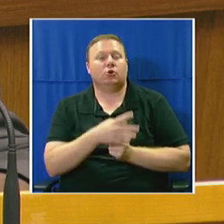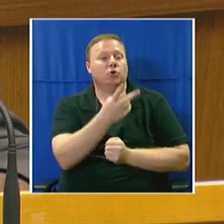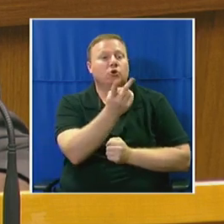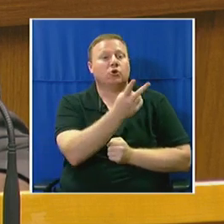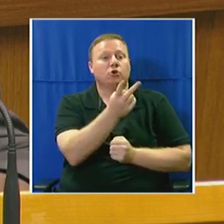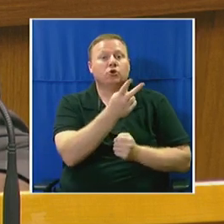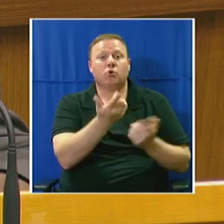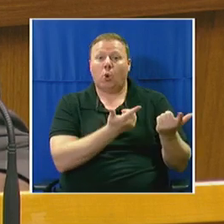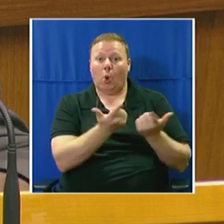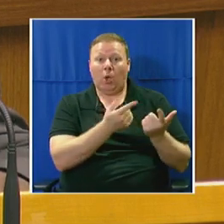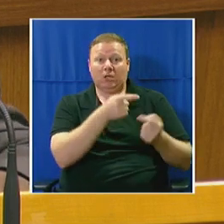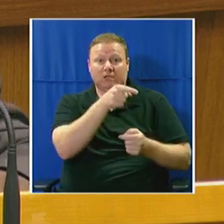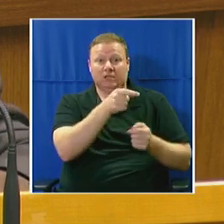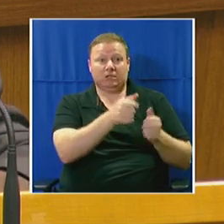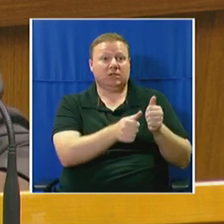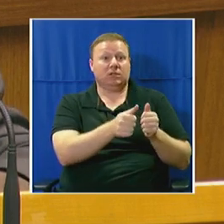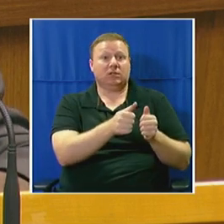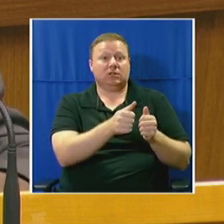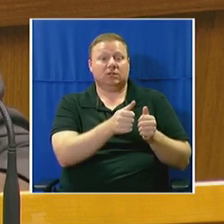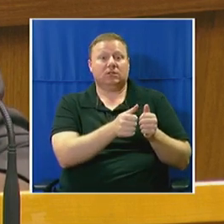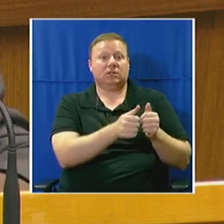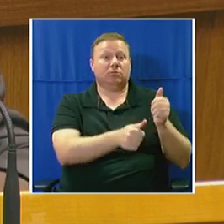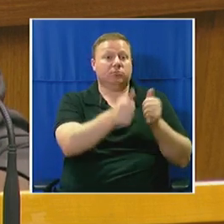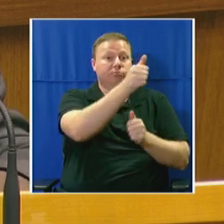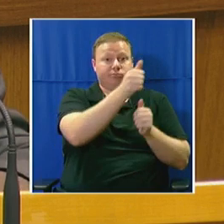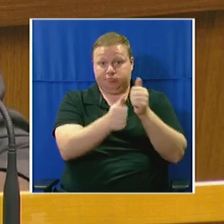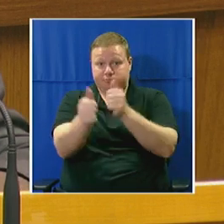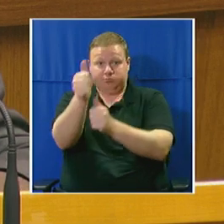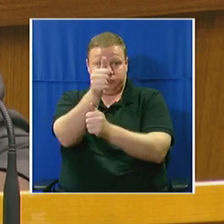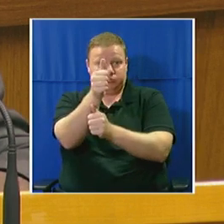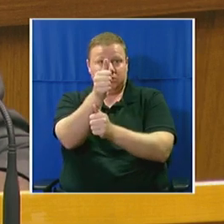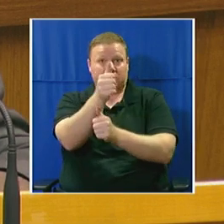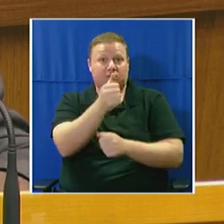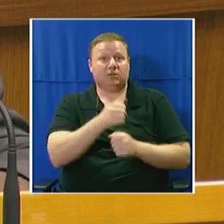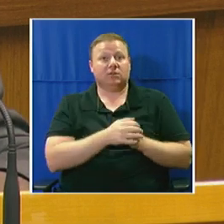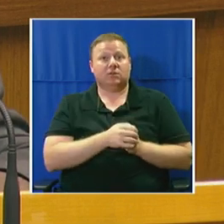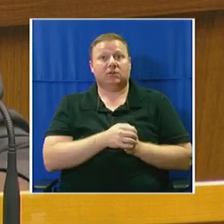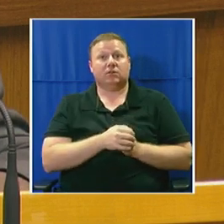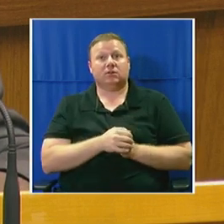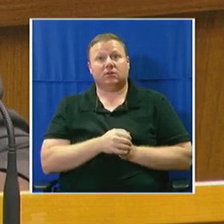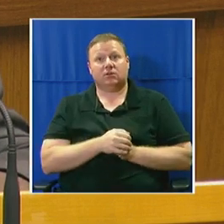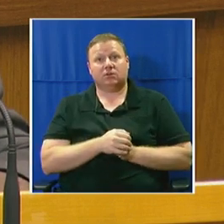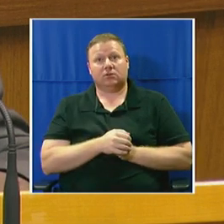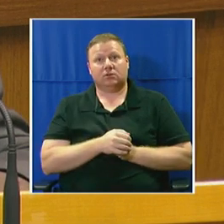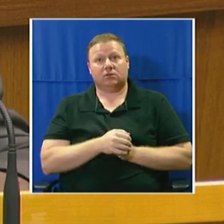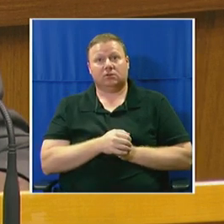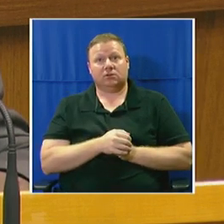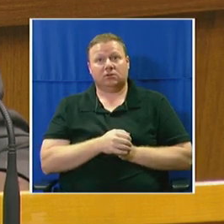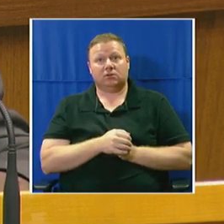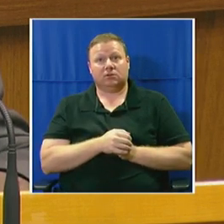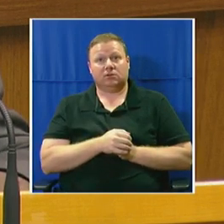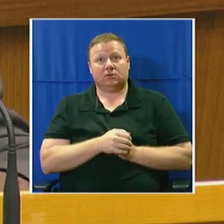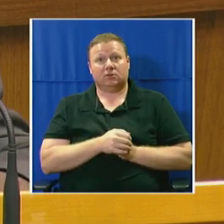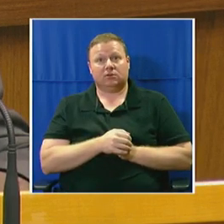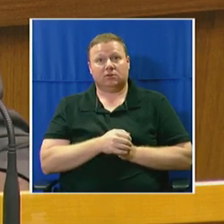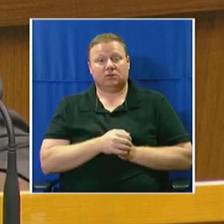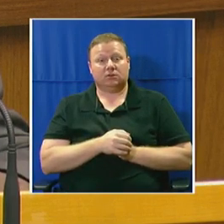subsequently dismissed chairperson the office of the these two